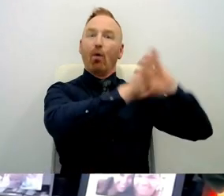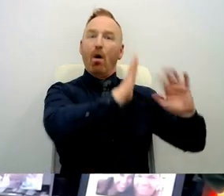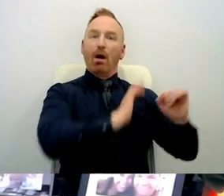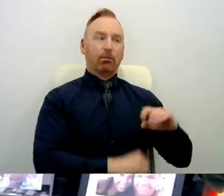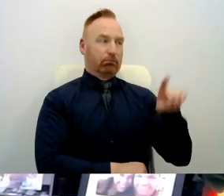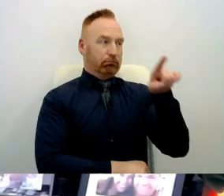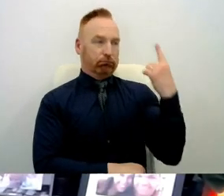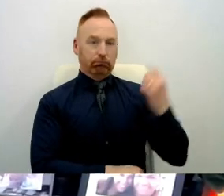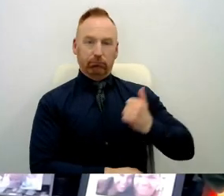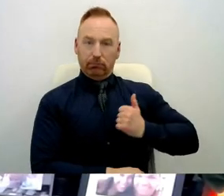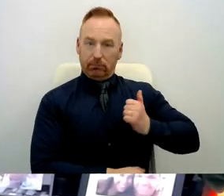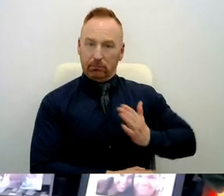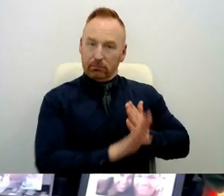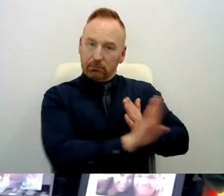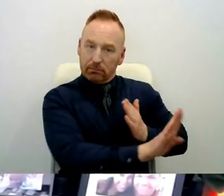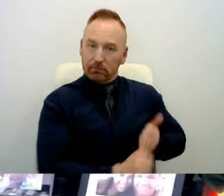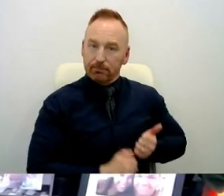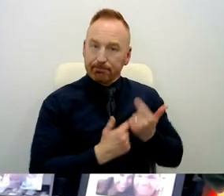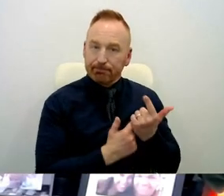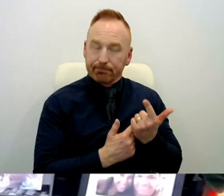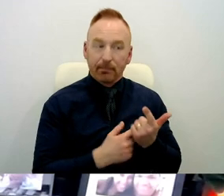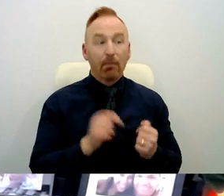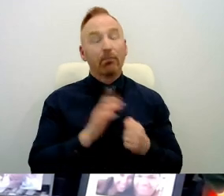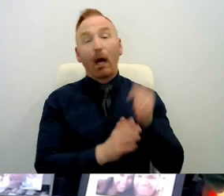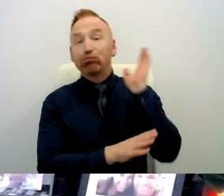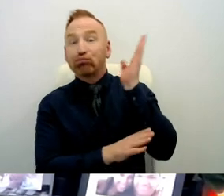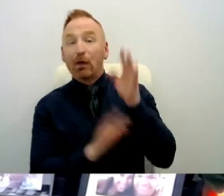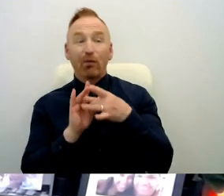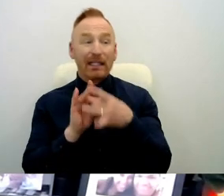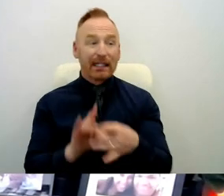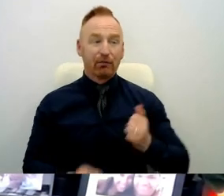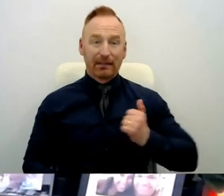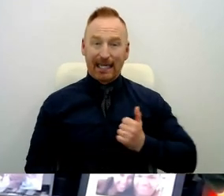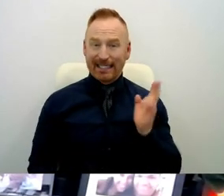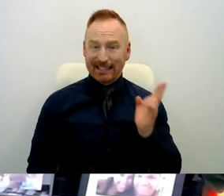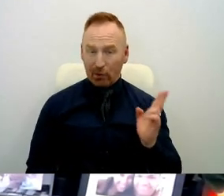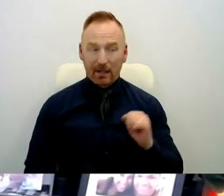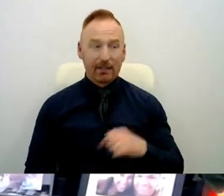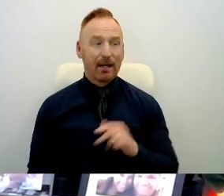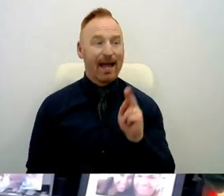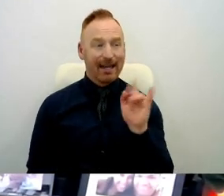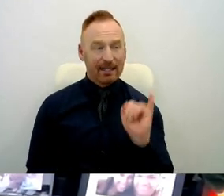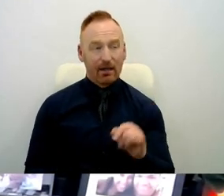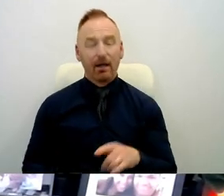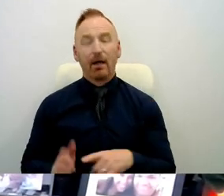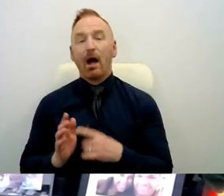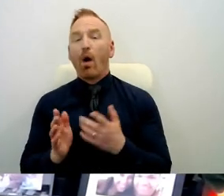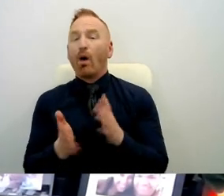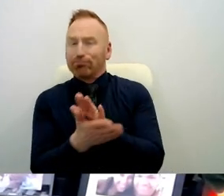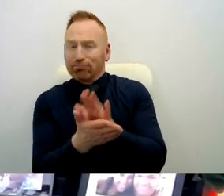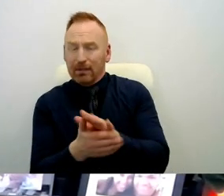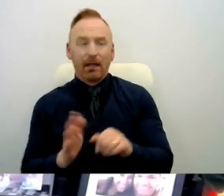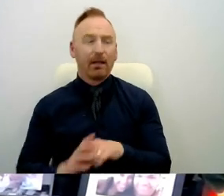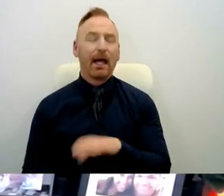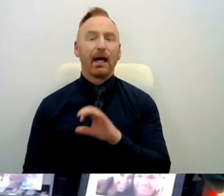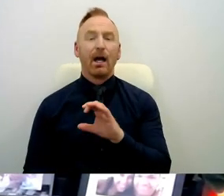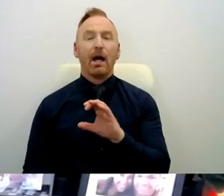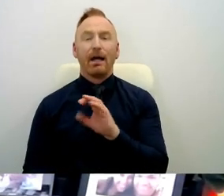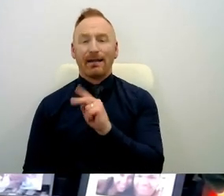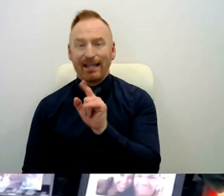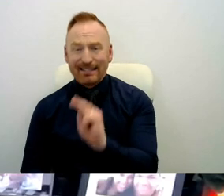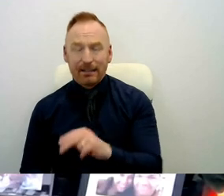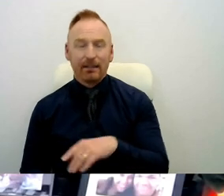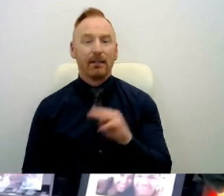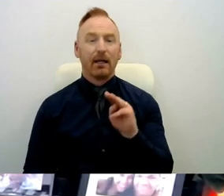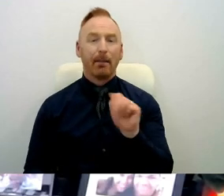Canadians. So much of this address is based upon the work of Canadian historians and academics such as Afua Cooper, Charmaine